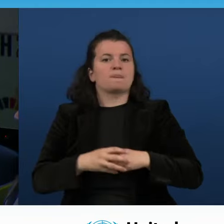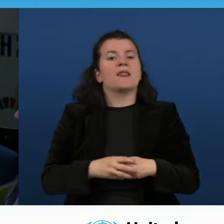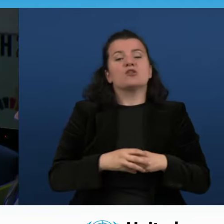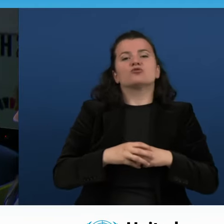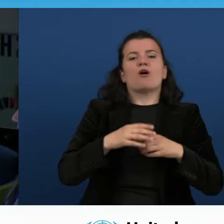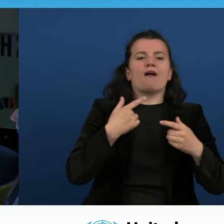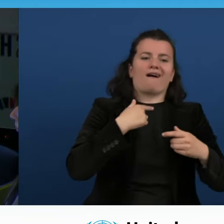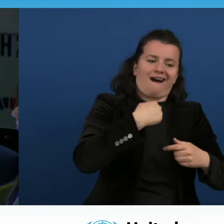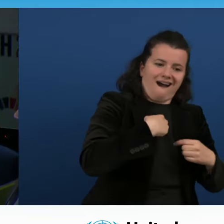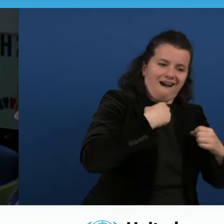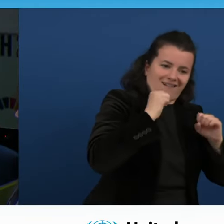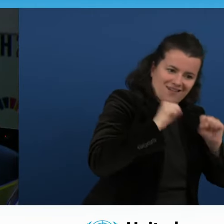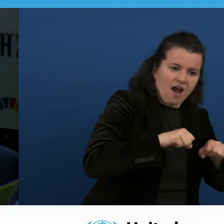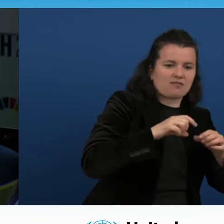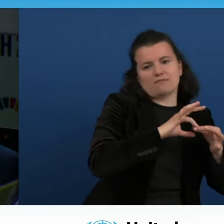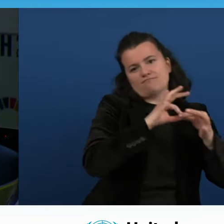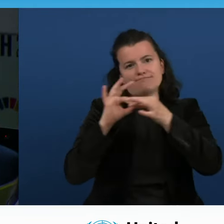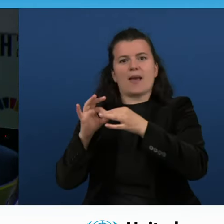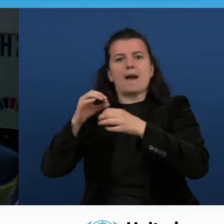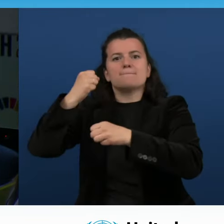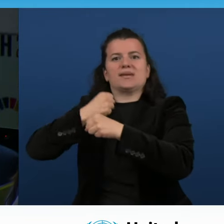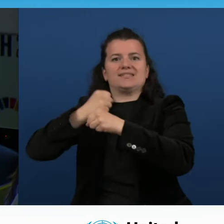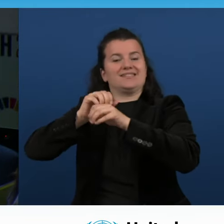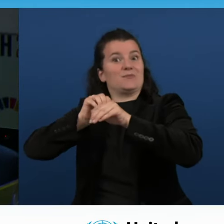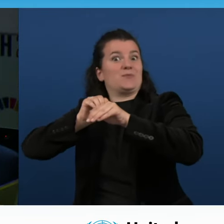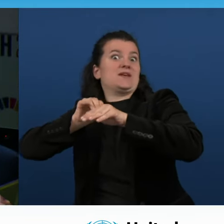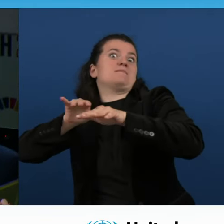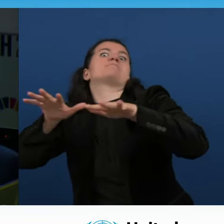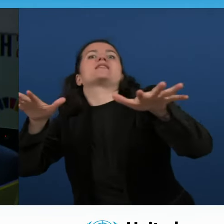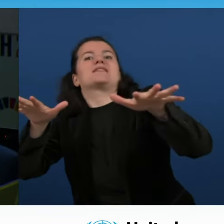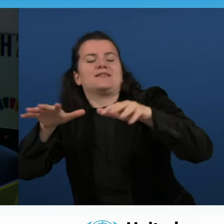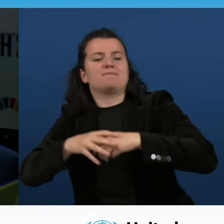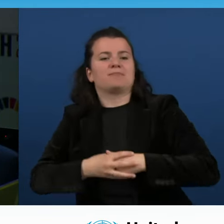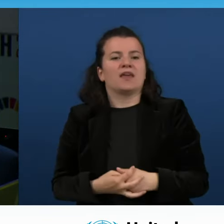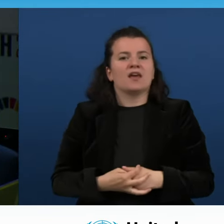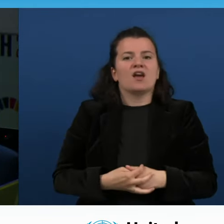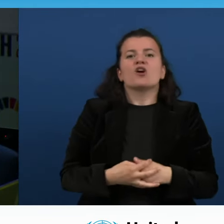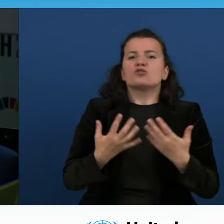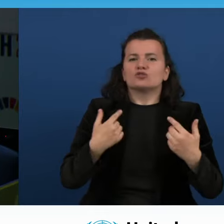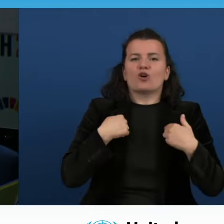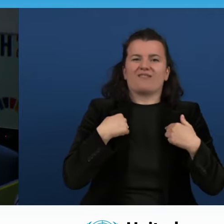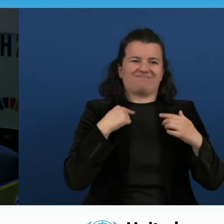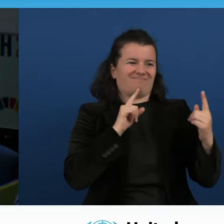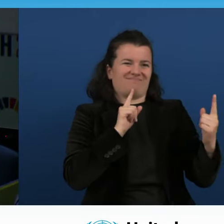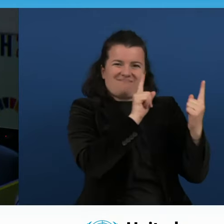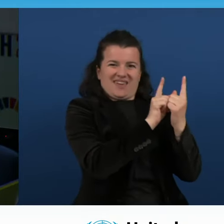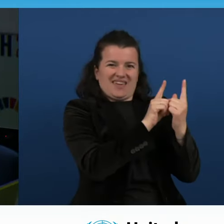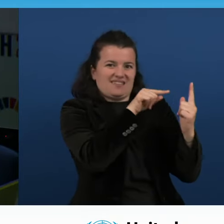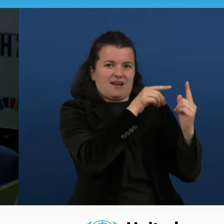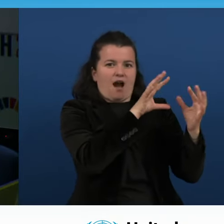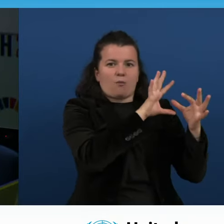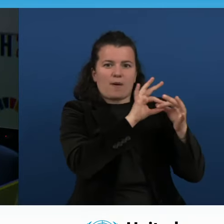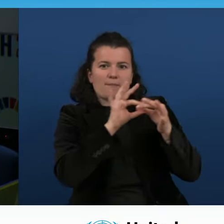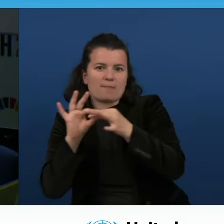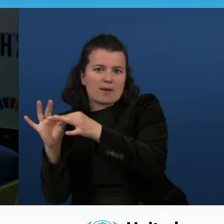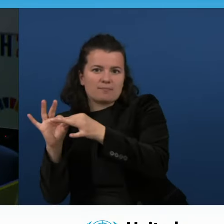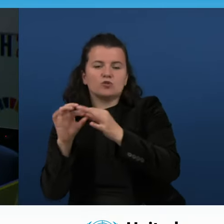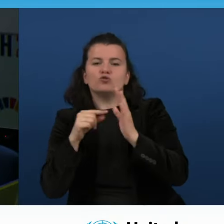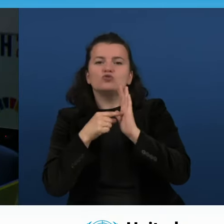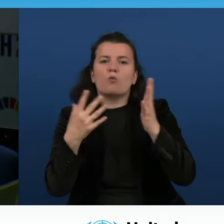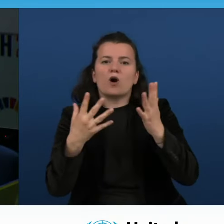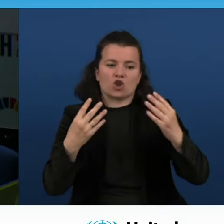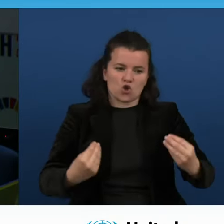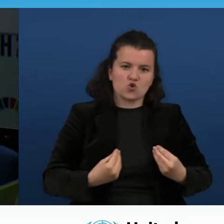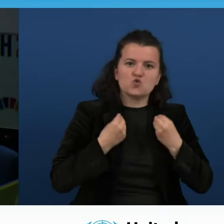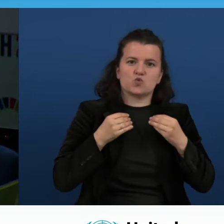during the climate strikes. And really, this massive mobilization illustrates the sheer force of youth united for a common purpose,